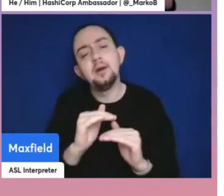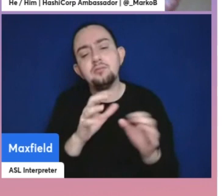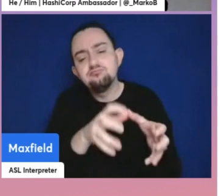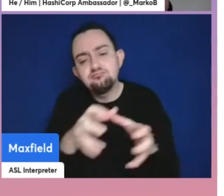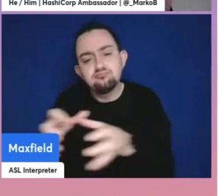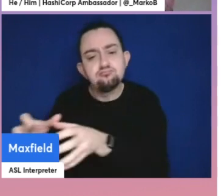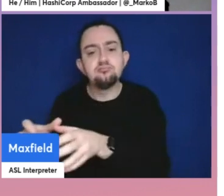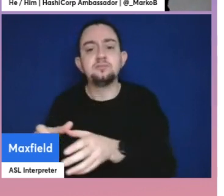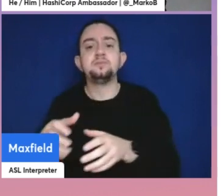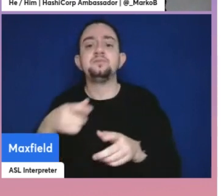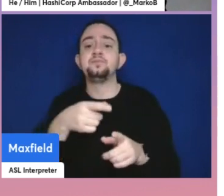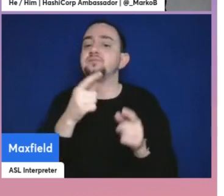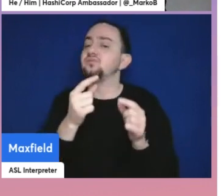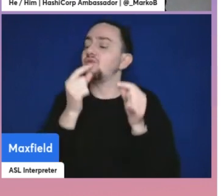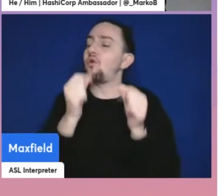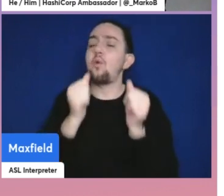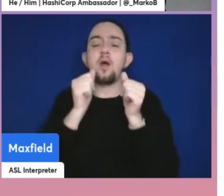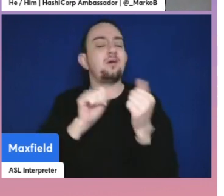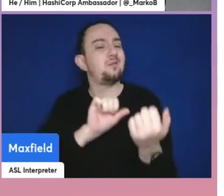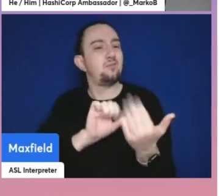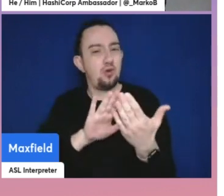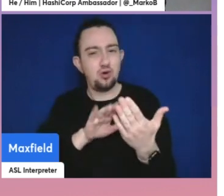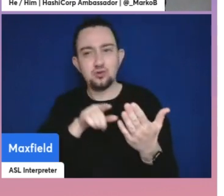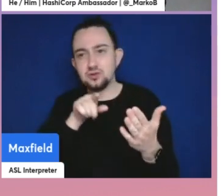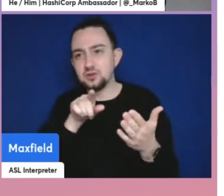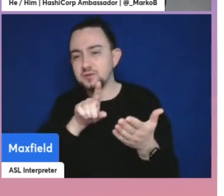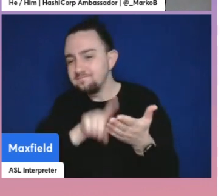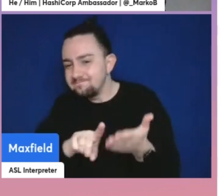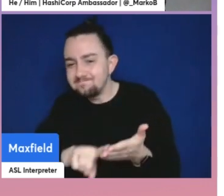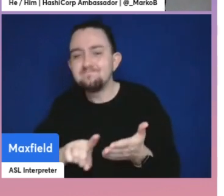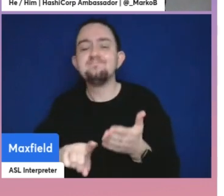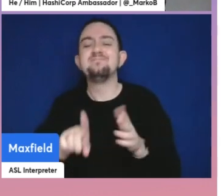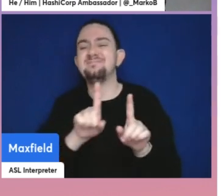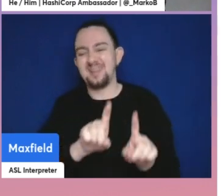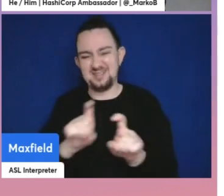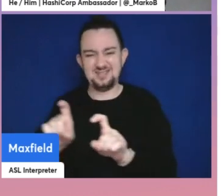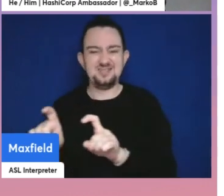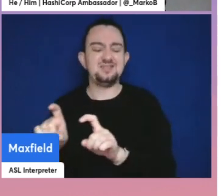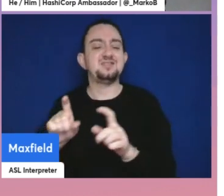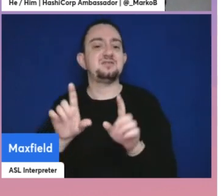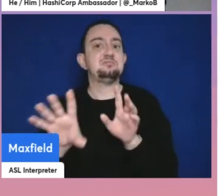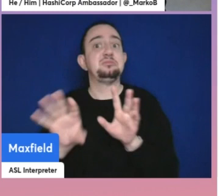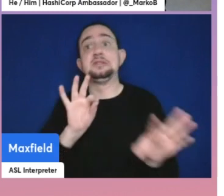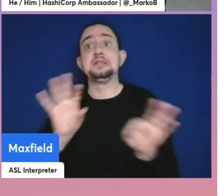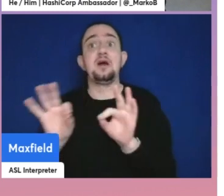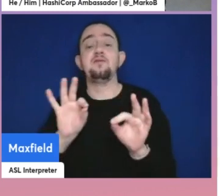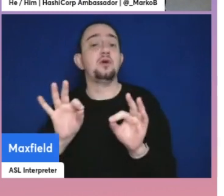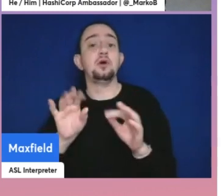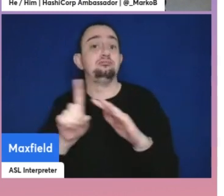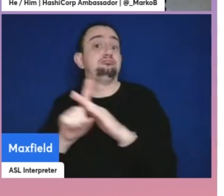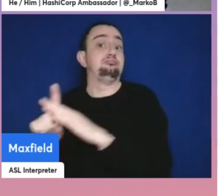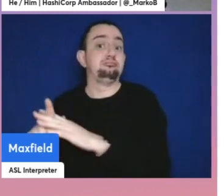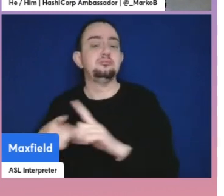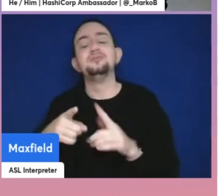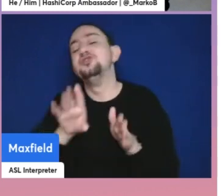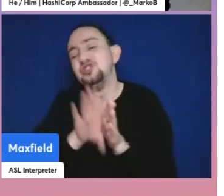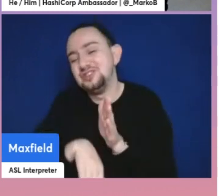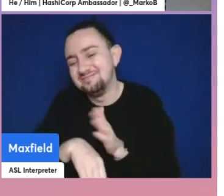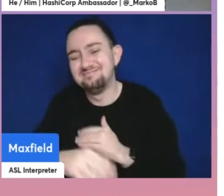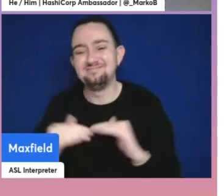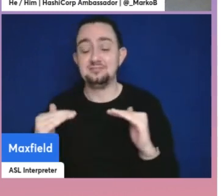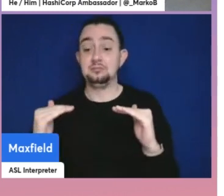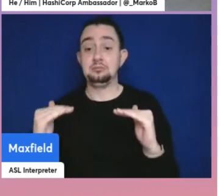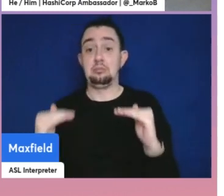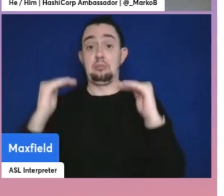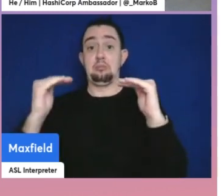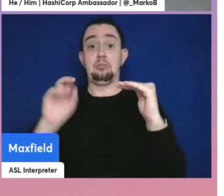it's a quite quick way of discovering and quick way of testing things, and it's fairly cheap. And as you move towards the up of the pyramid, then